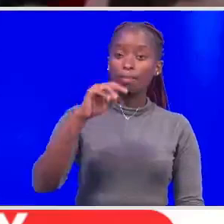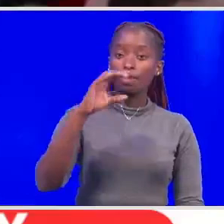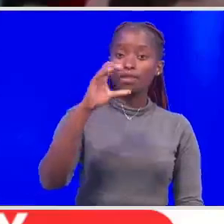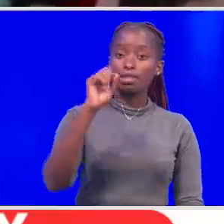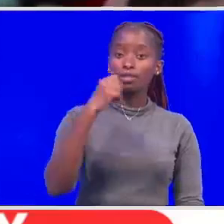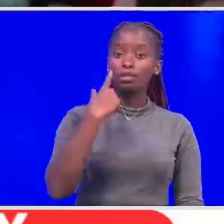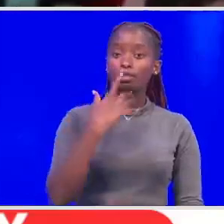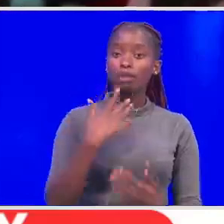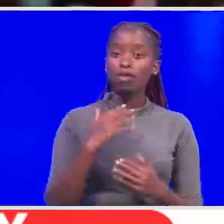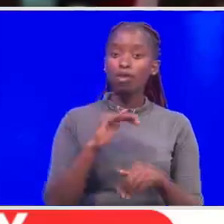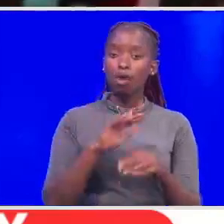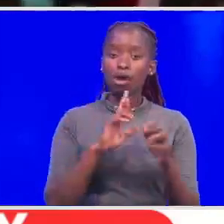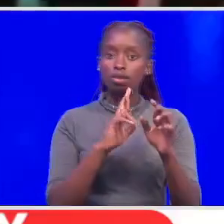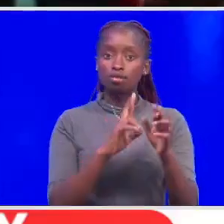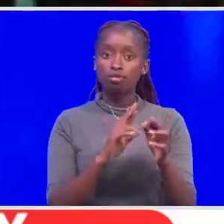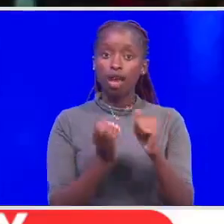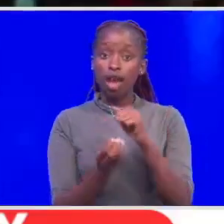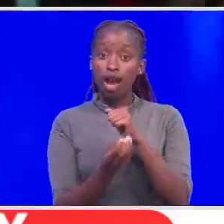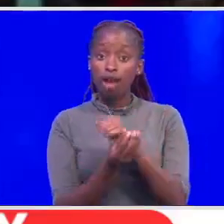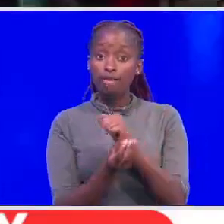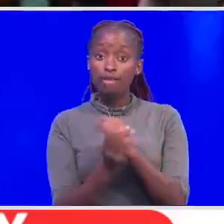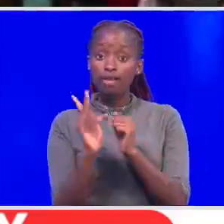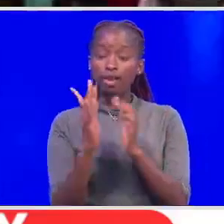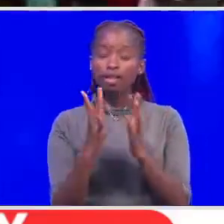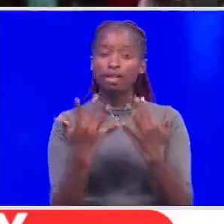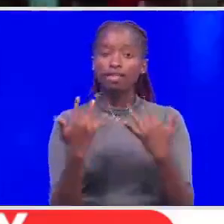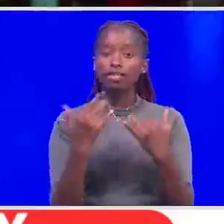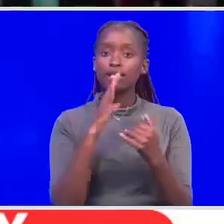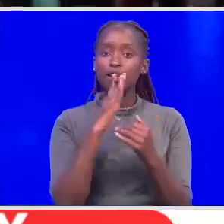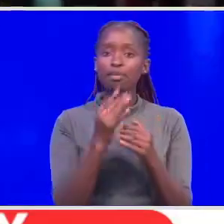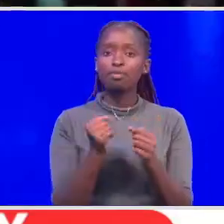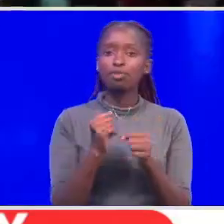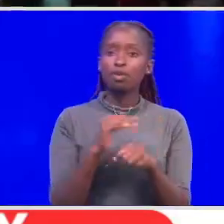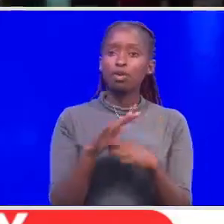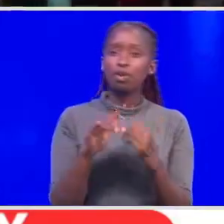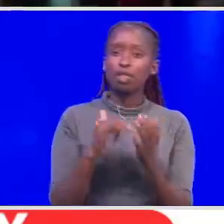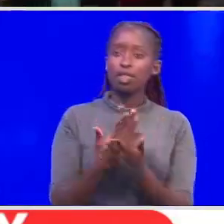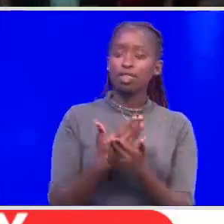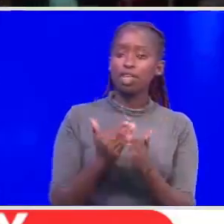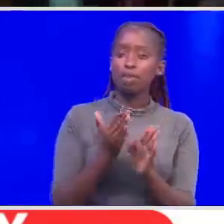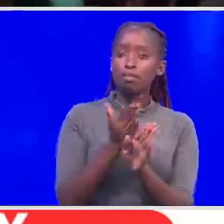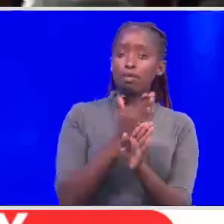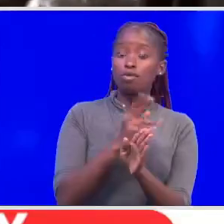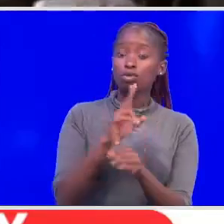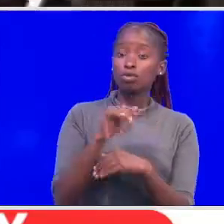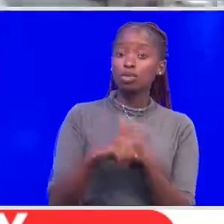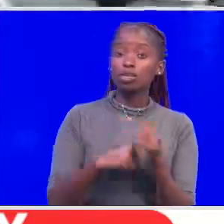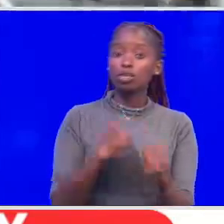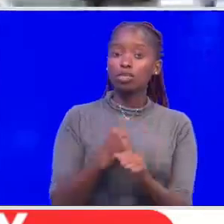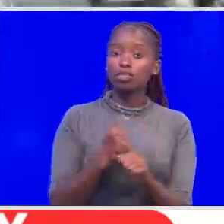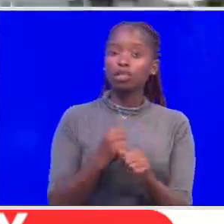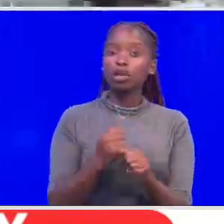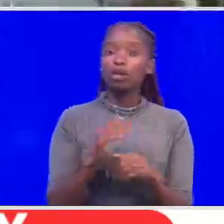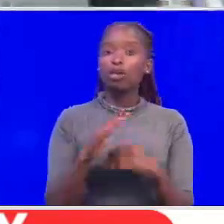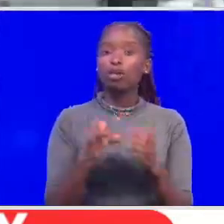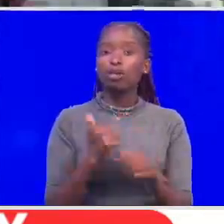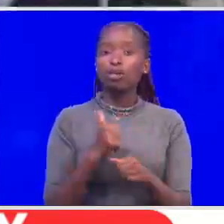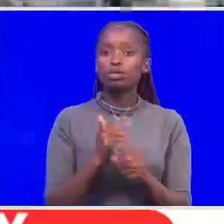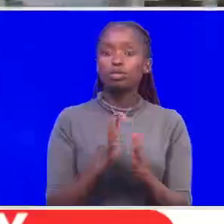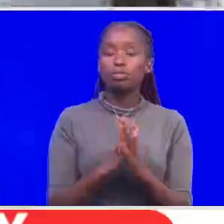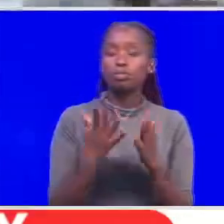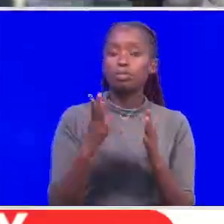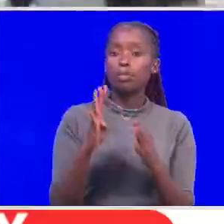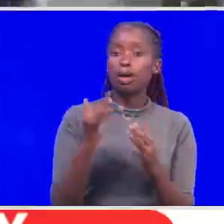record advising Kenyans to tighten their belts for the next 2 years before the strategies being employed by the current